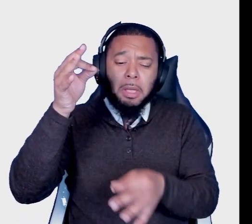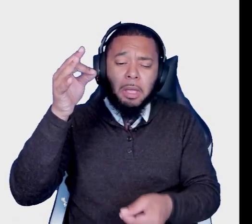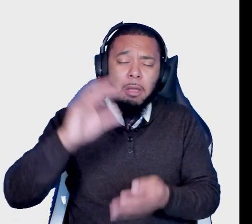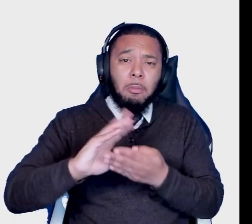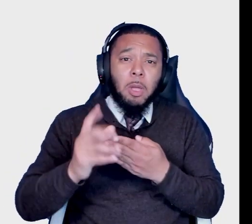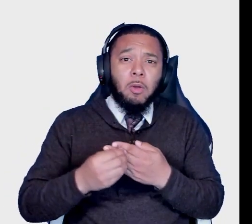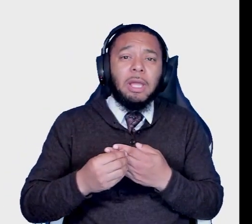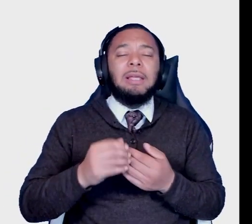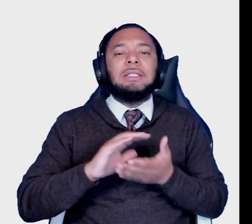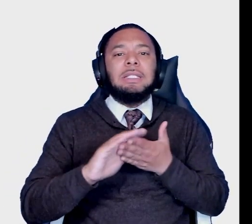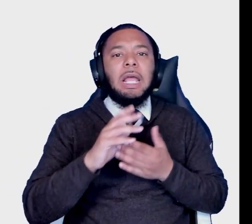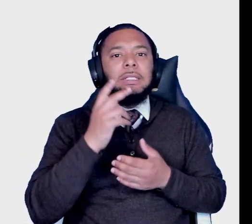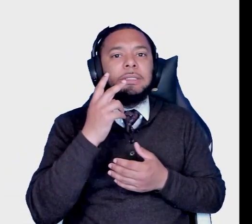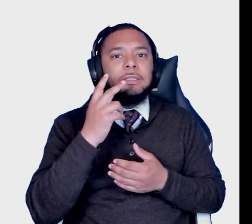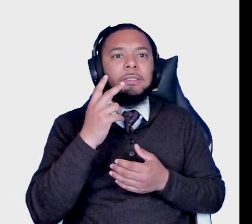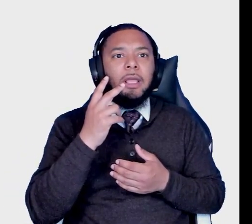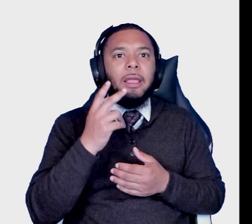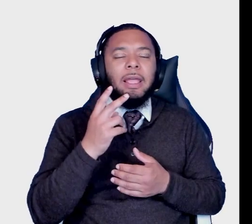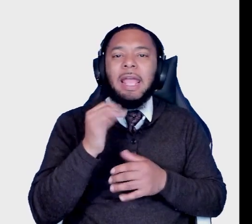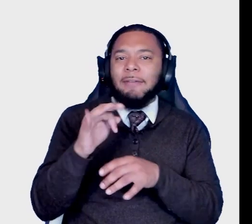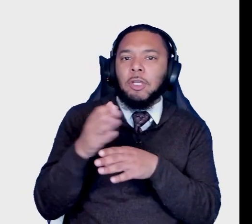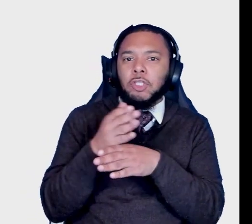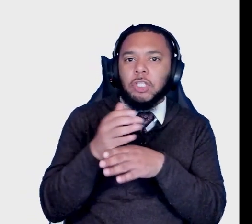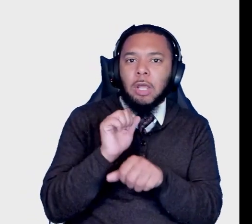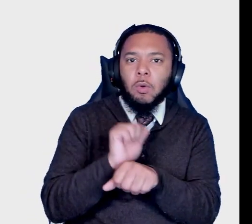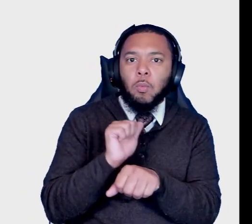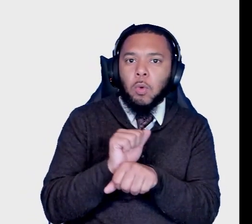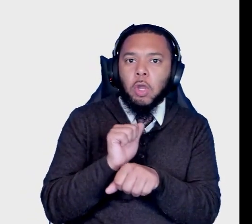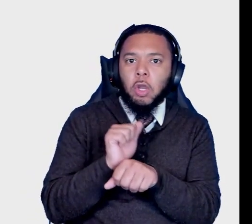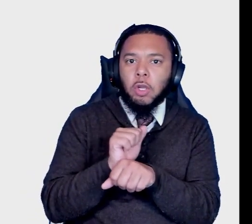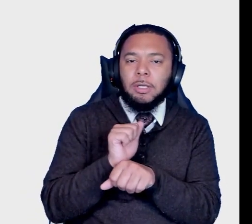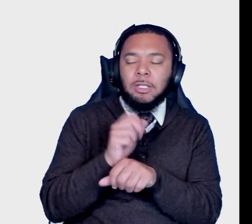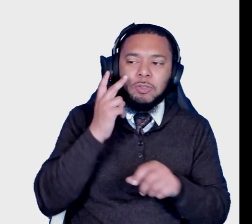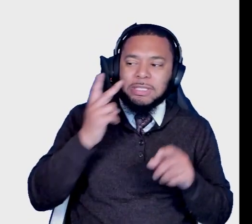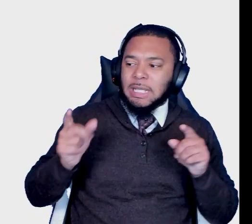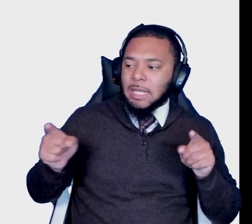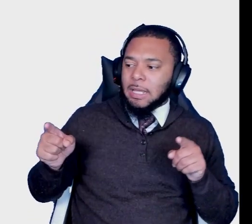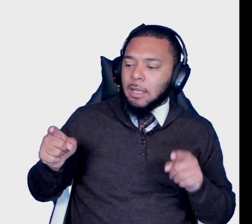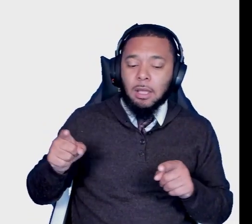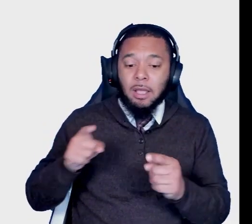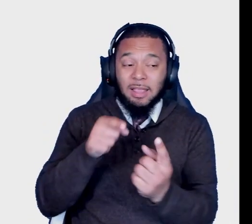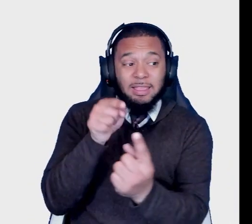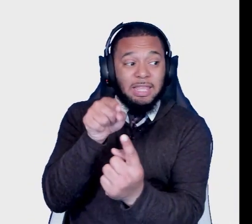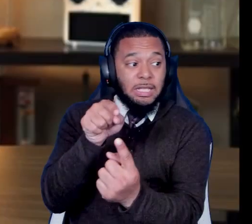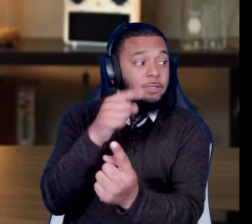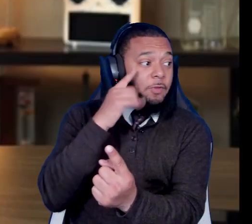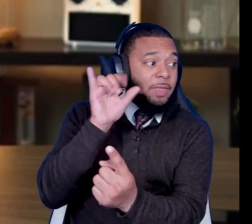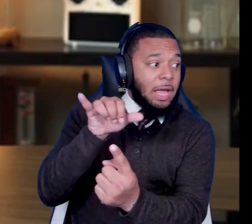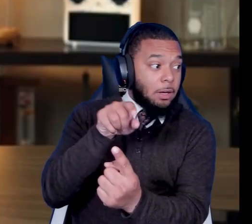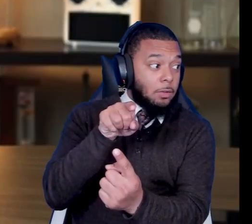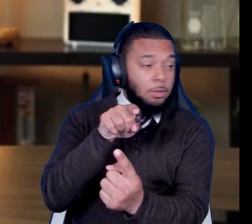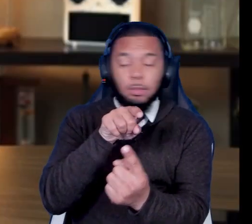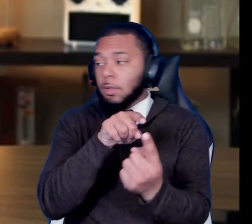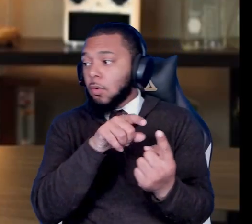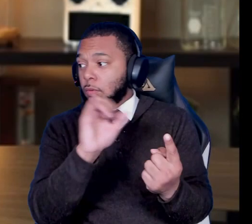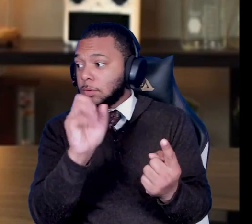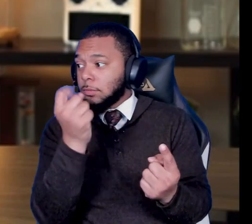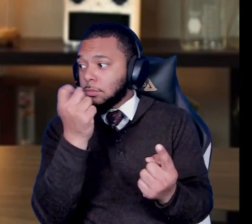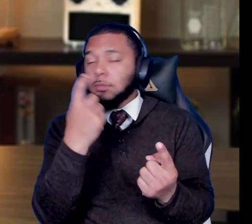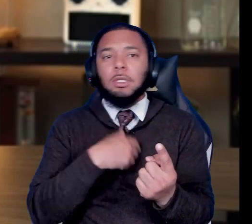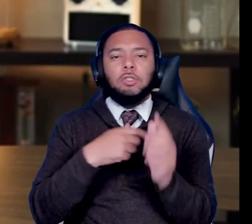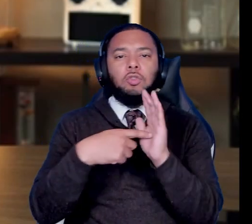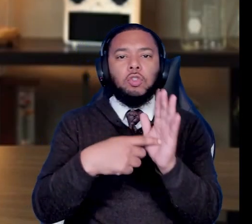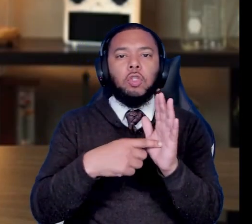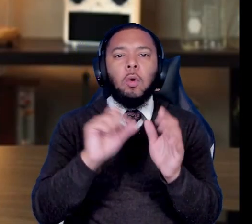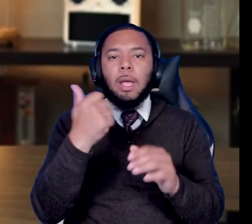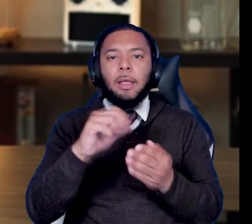to see in their own native language what's happening. So we'll say that. And then to read